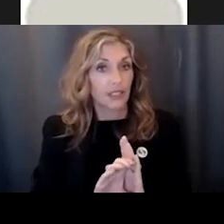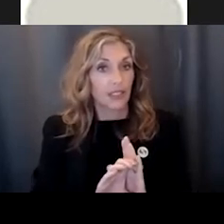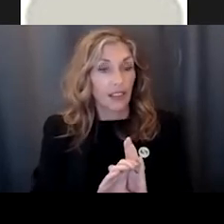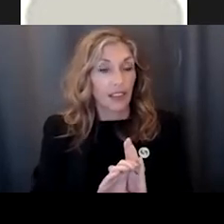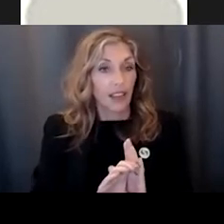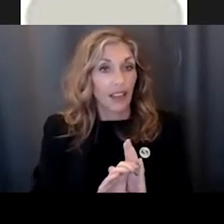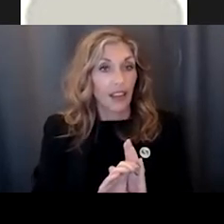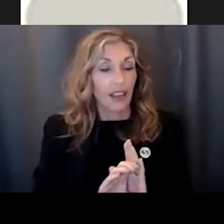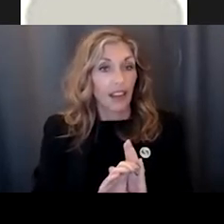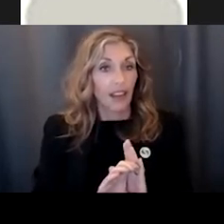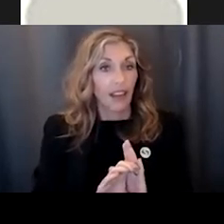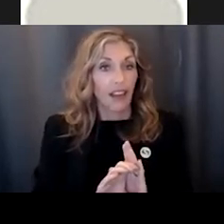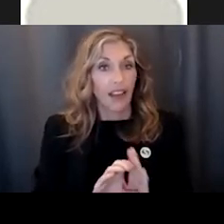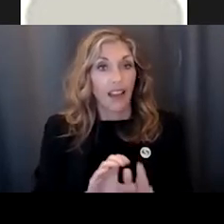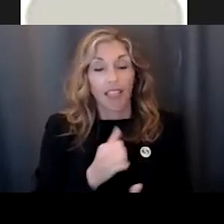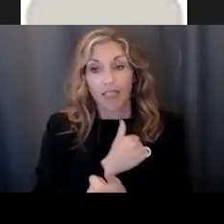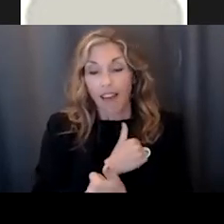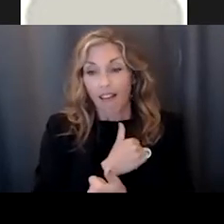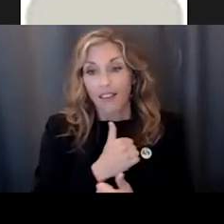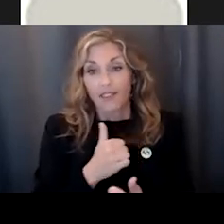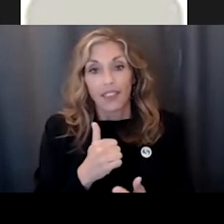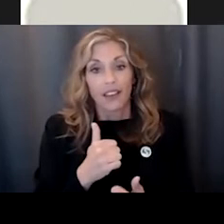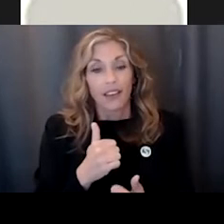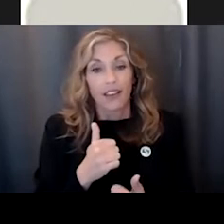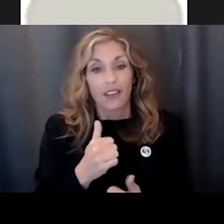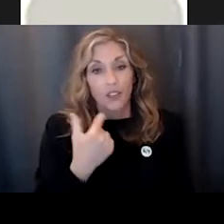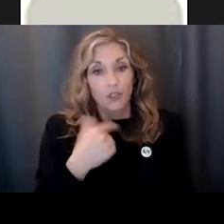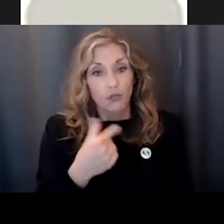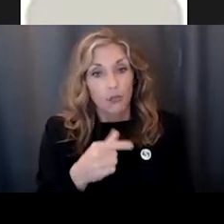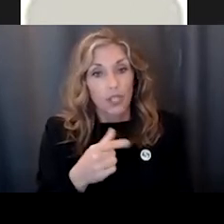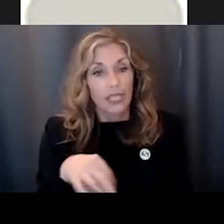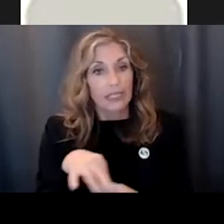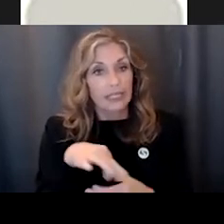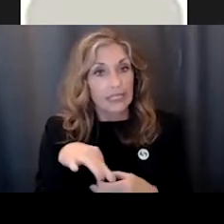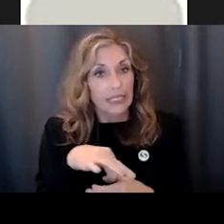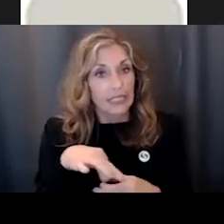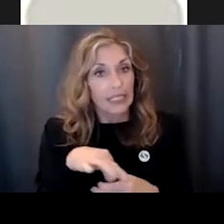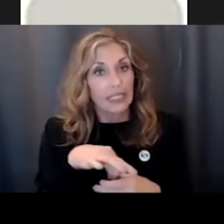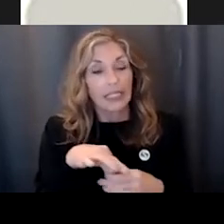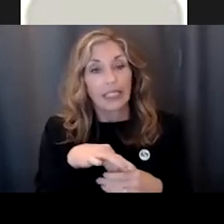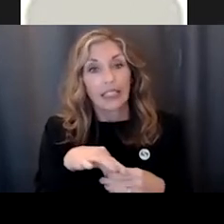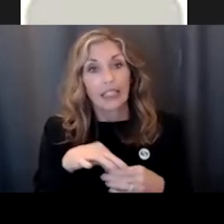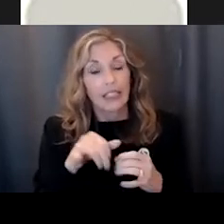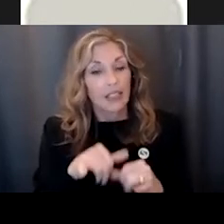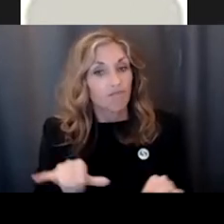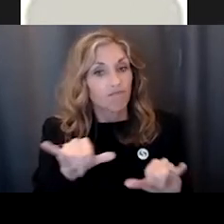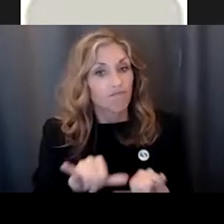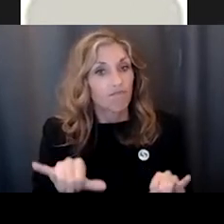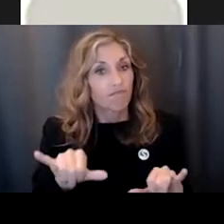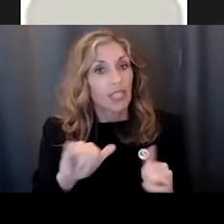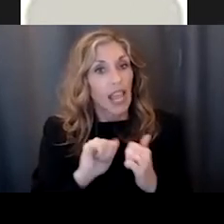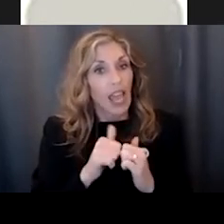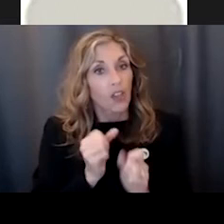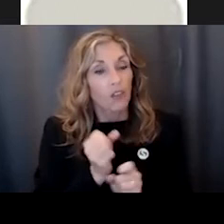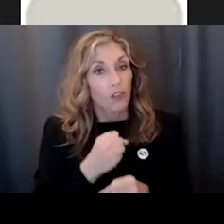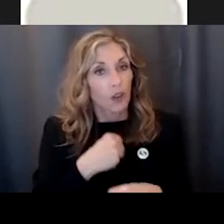the green tea, and just how you've curated those on Instagram over the years. What